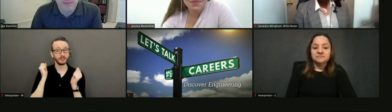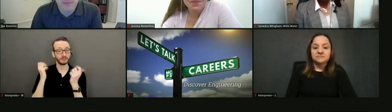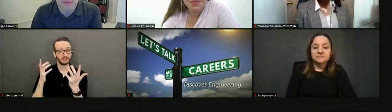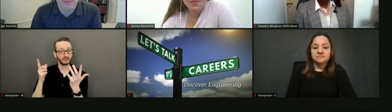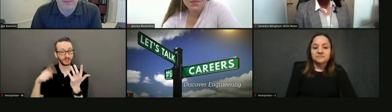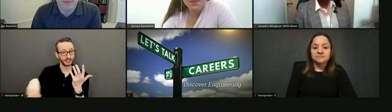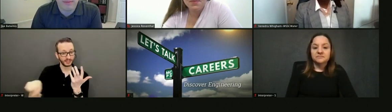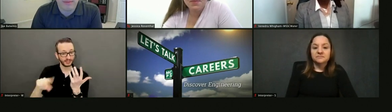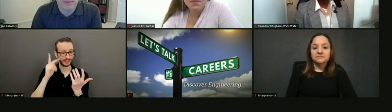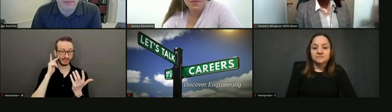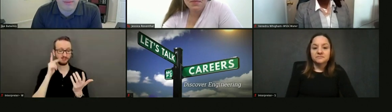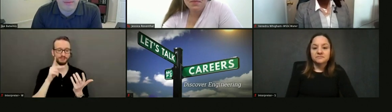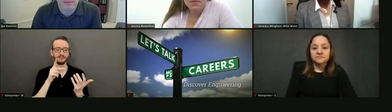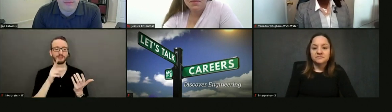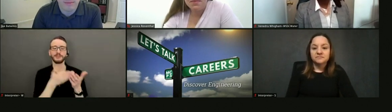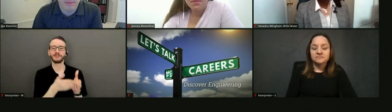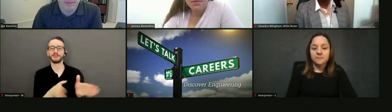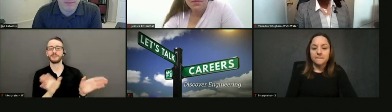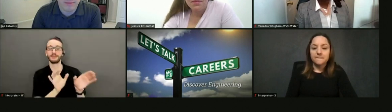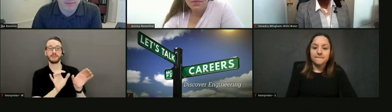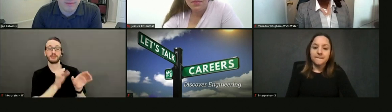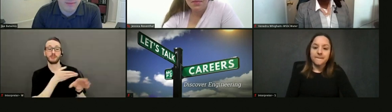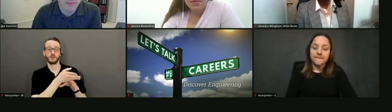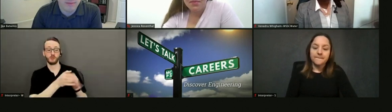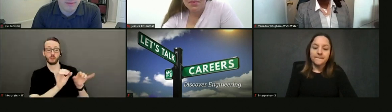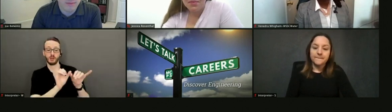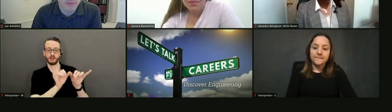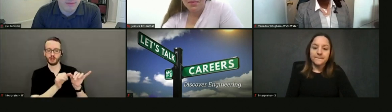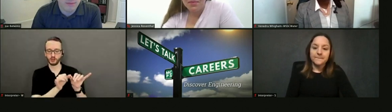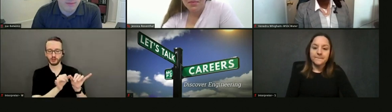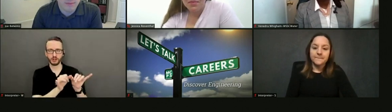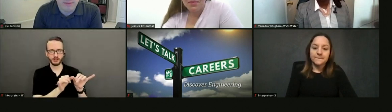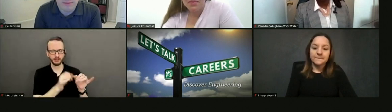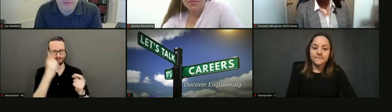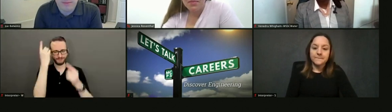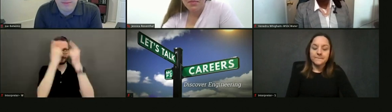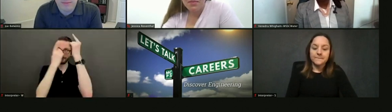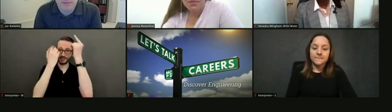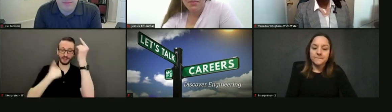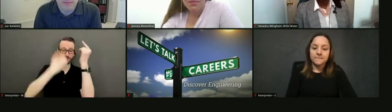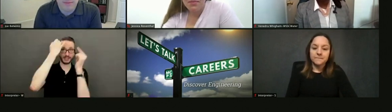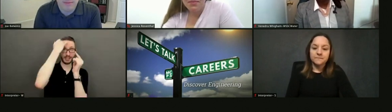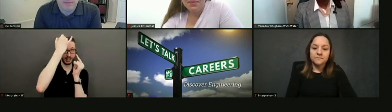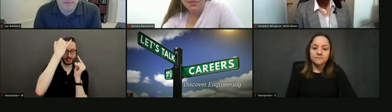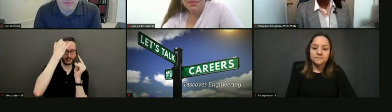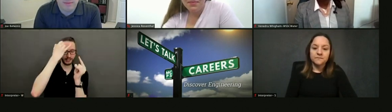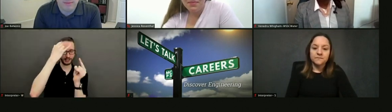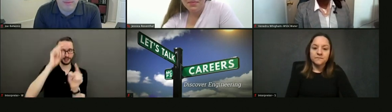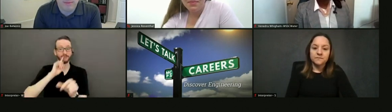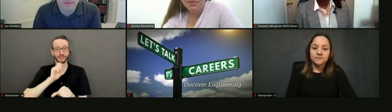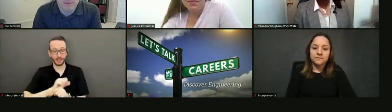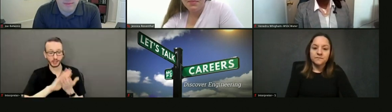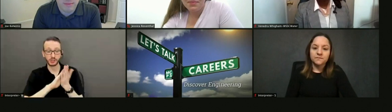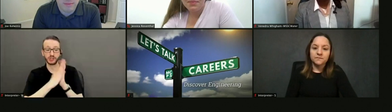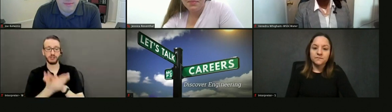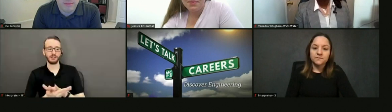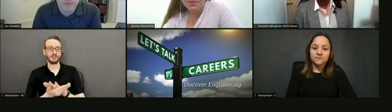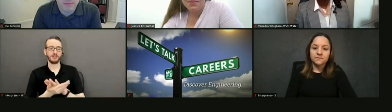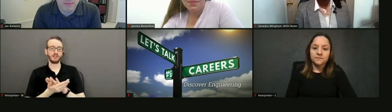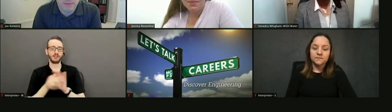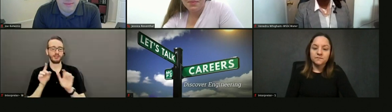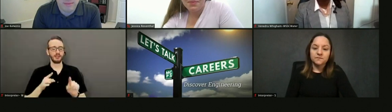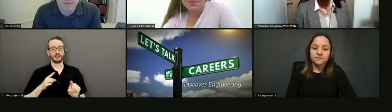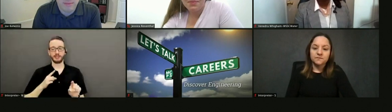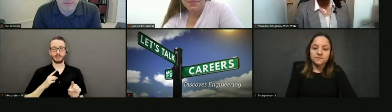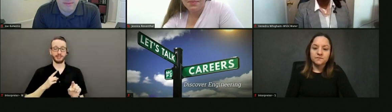career like engineering where you kind of start off with something in your head and then it turns into a reality, I think is going to be is something